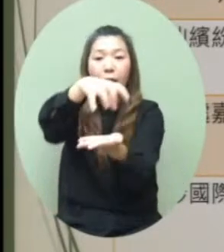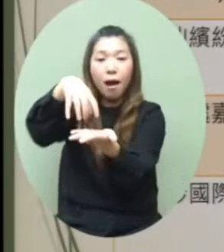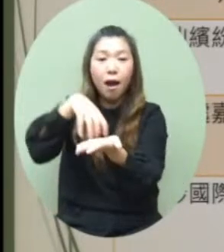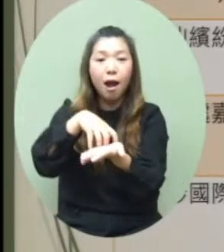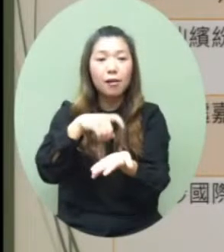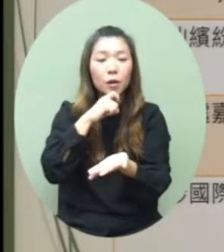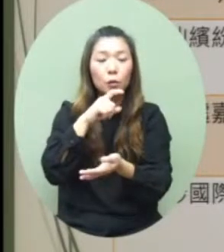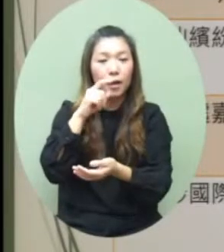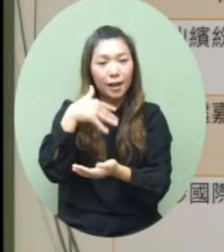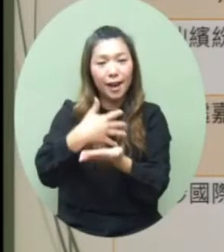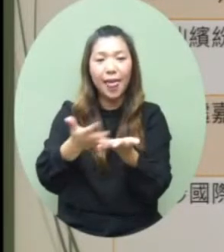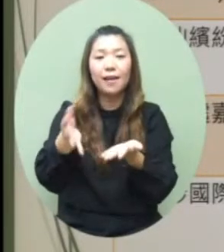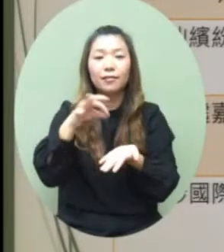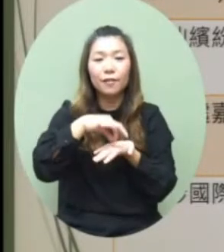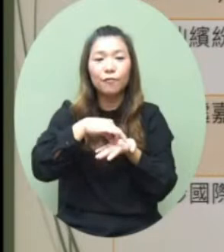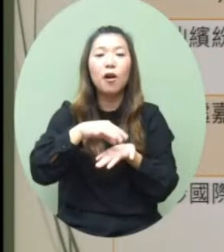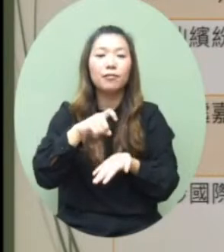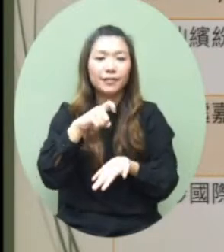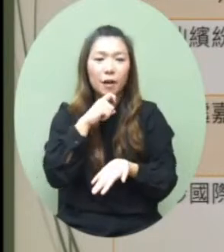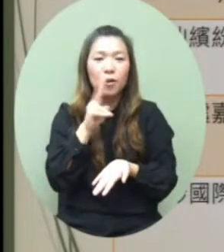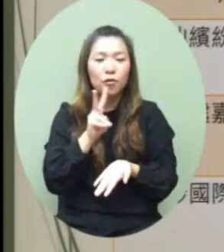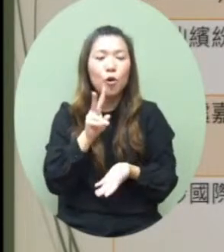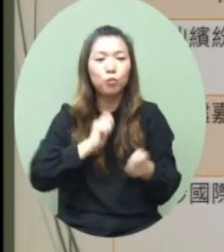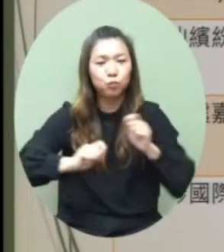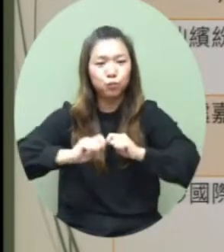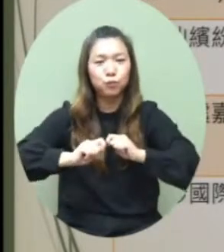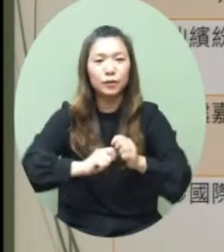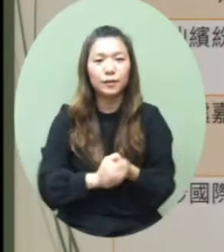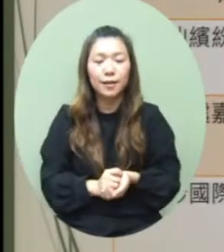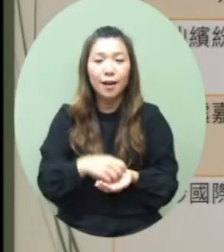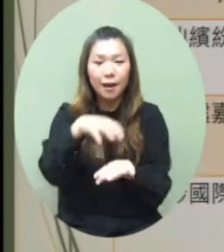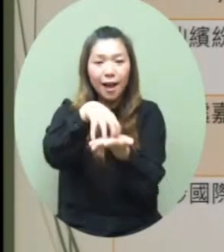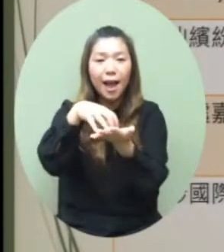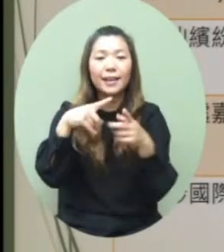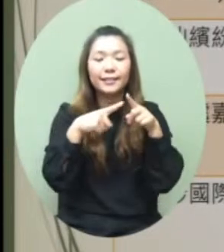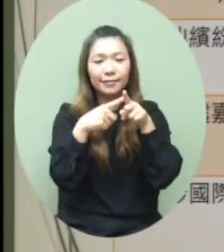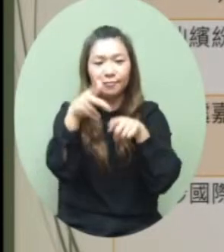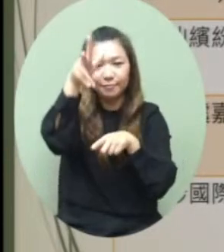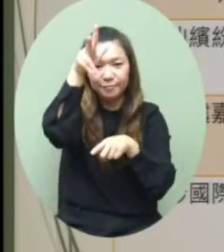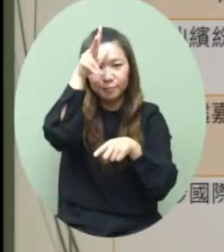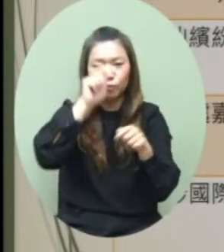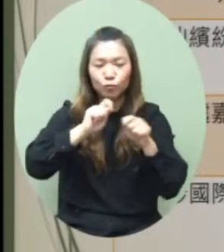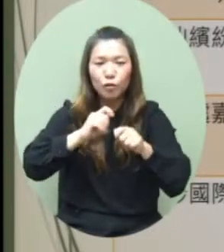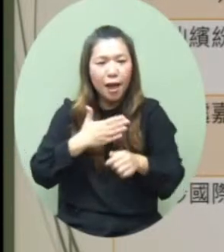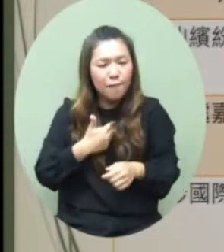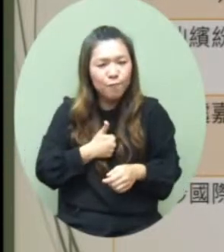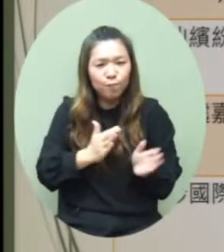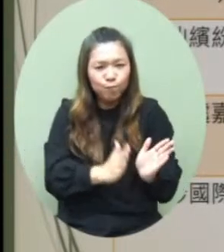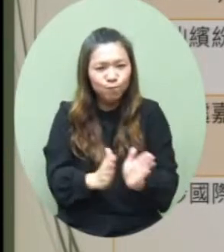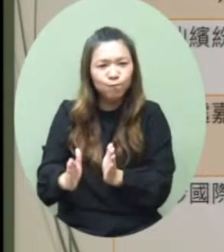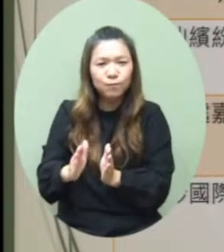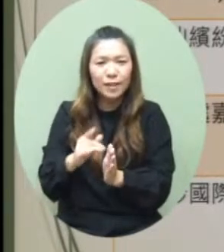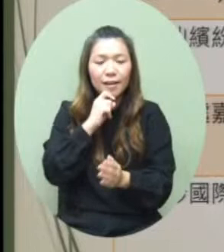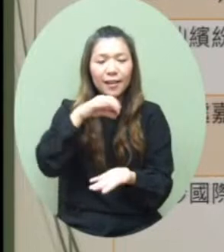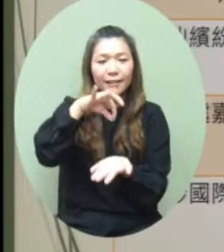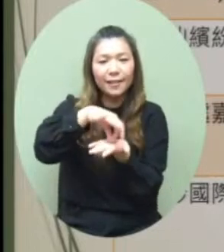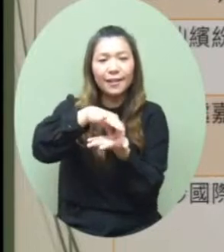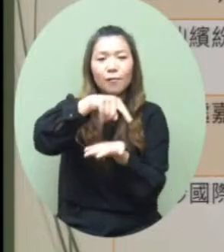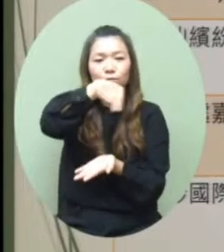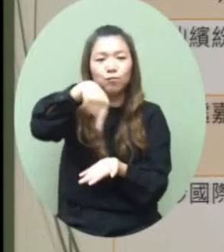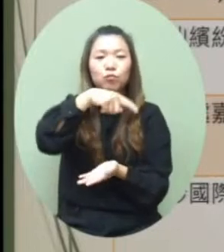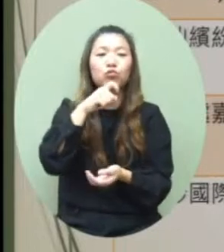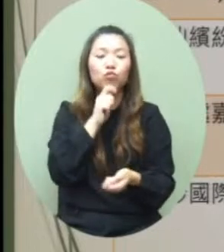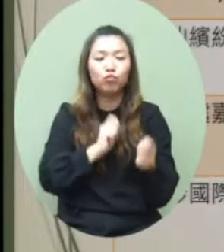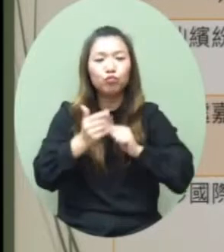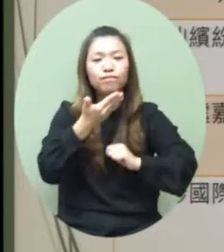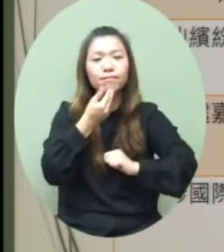Kong CEC. At the district level, we also have different gourmet activities, and the